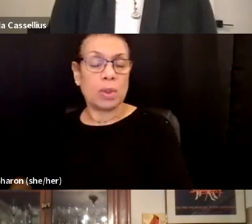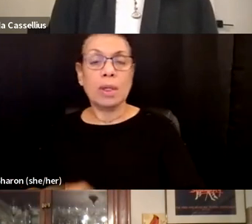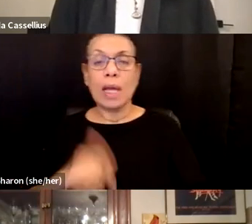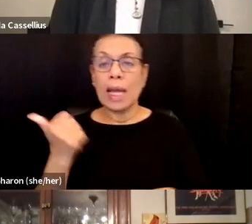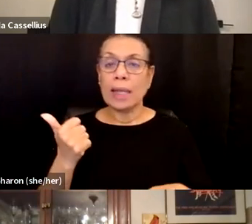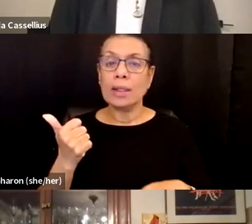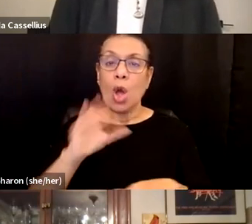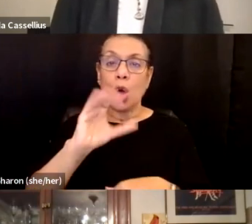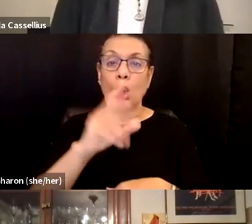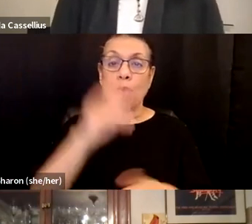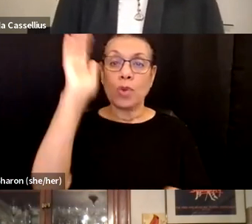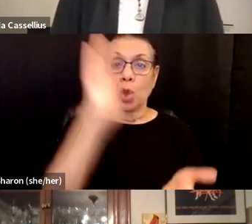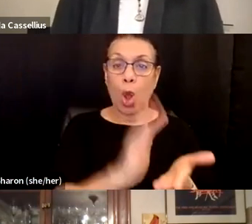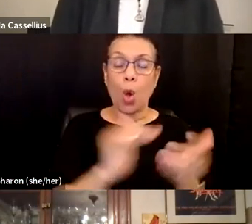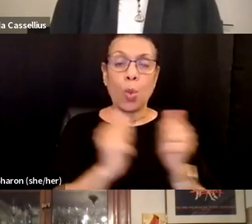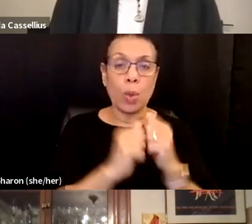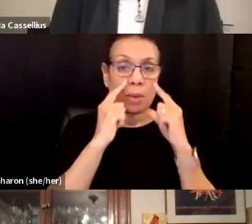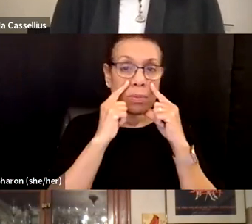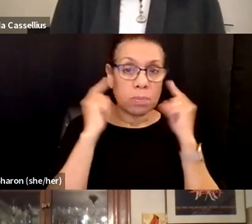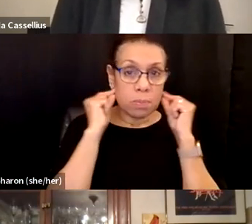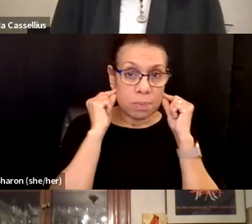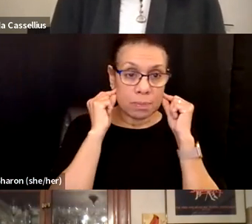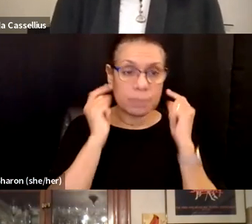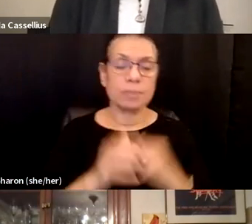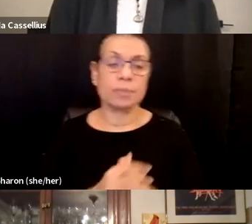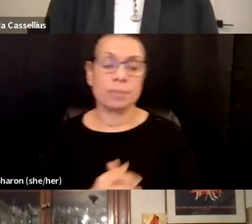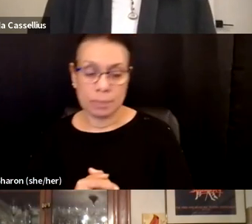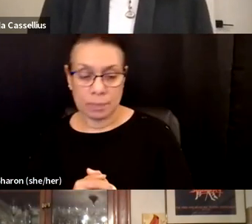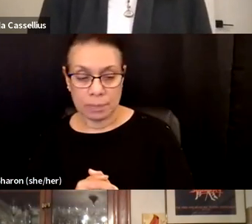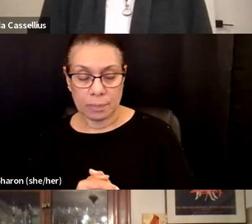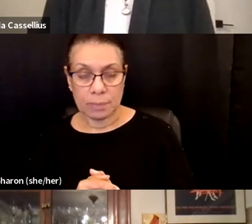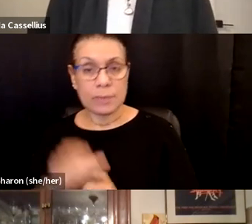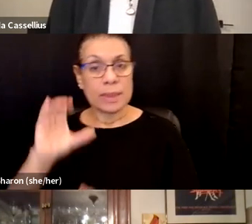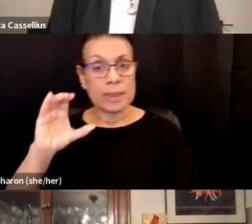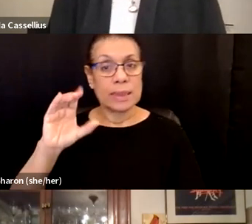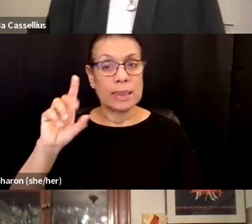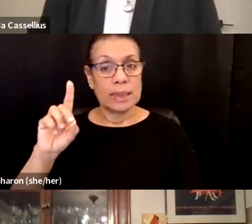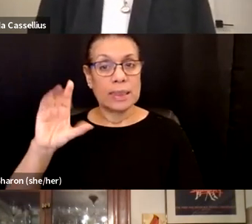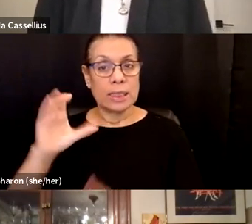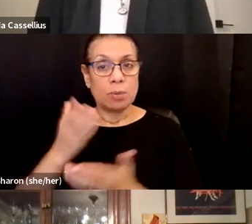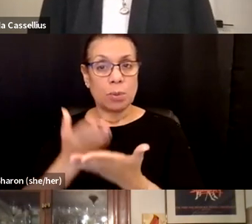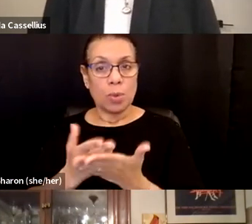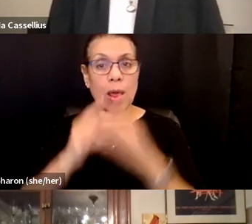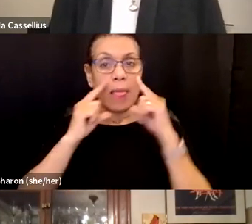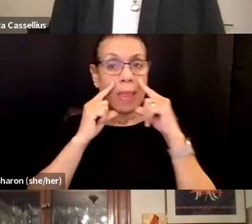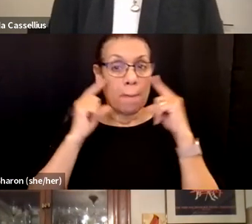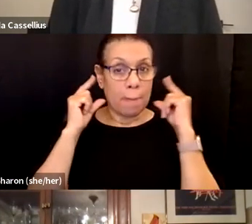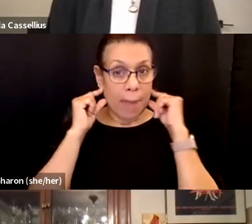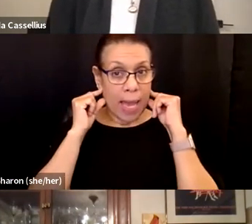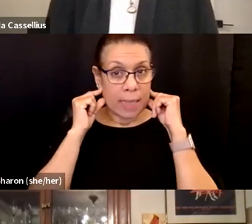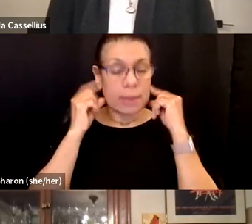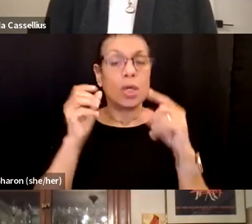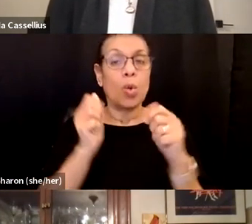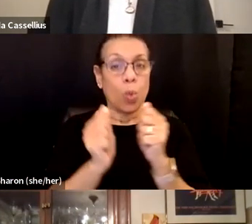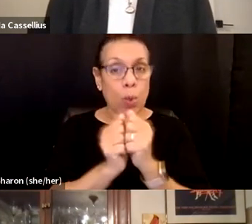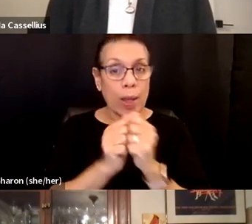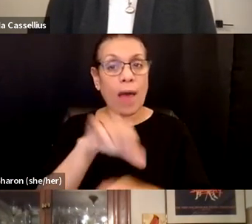covert rates lower than counties with school mass requirements cdc concluded that school mass requirements in combination